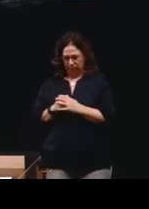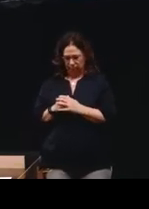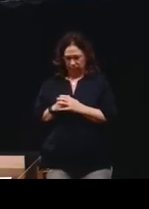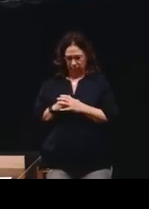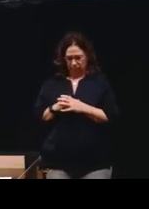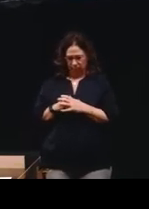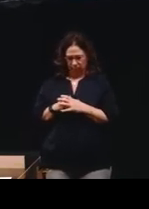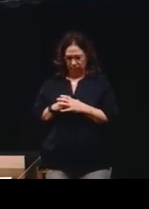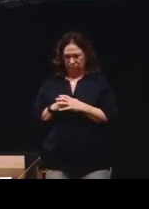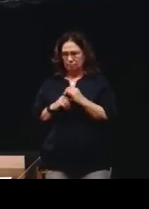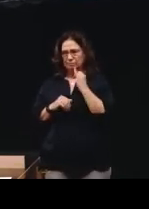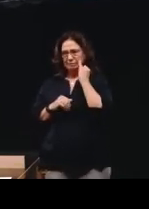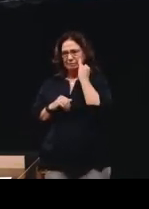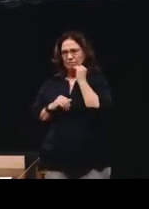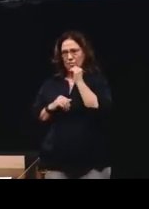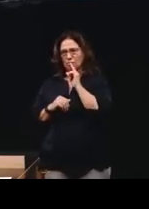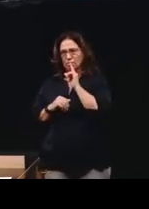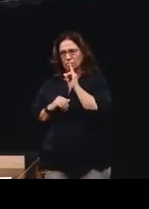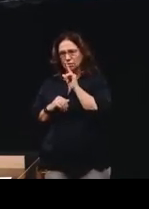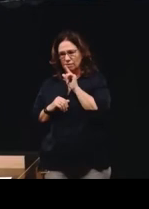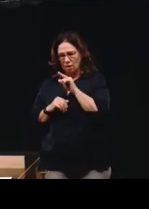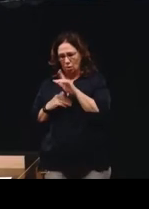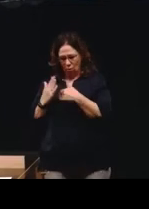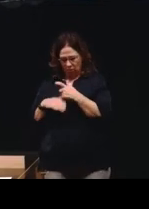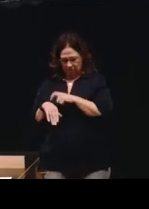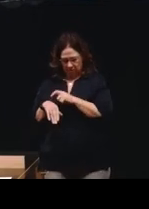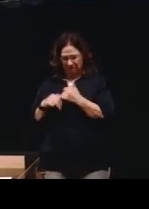there all the time previously. All right. Show me your teeth.